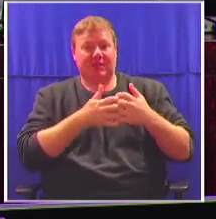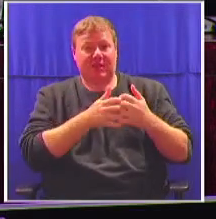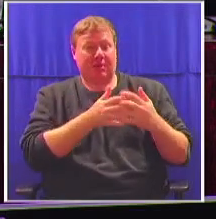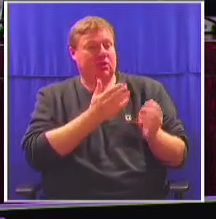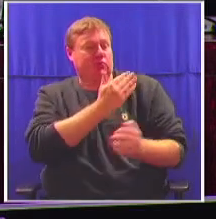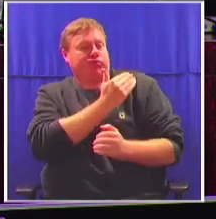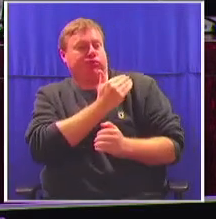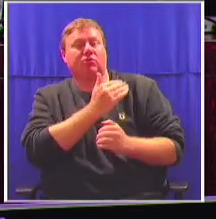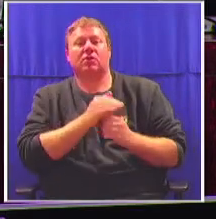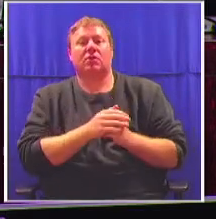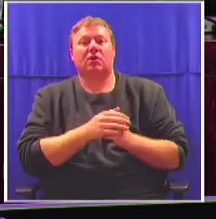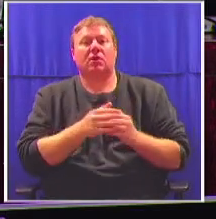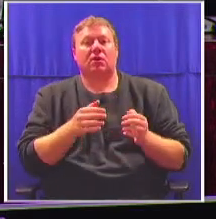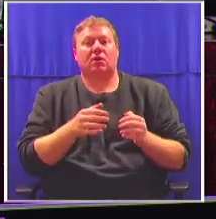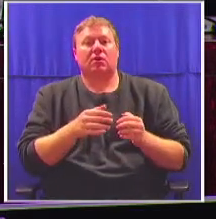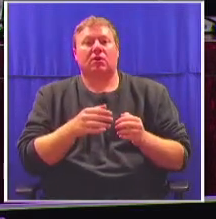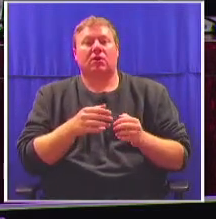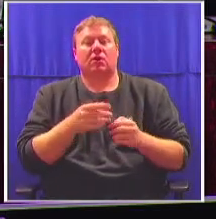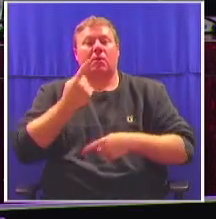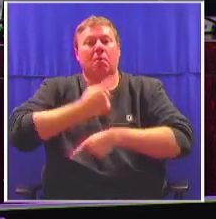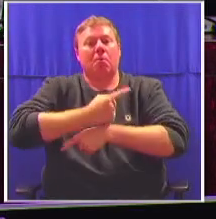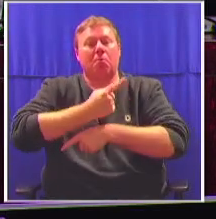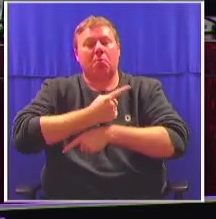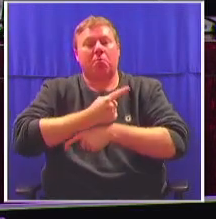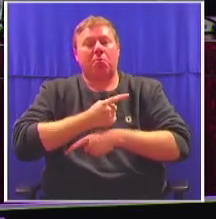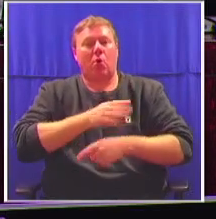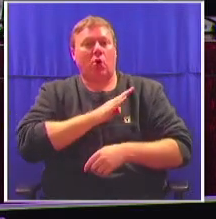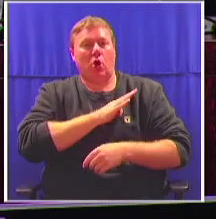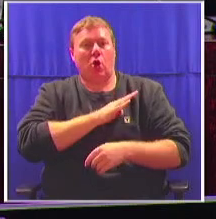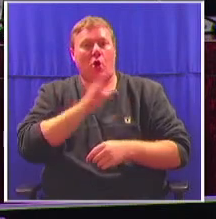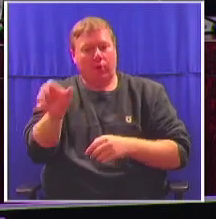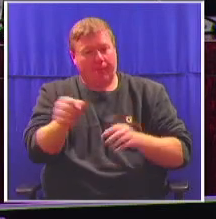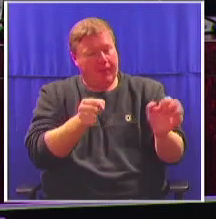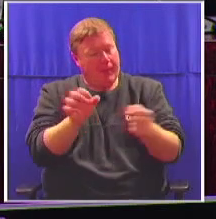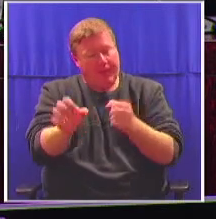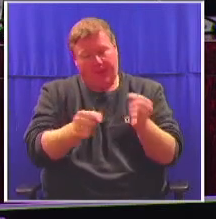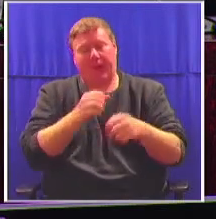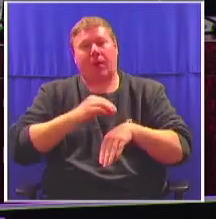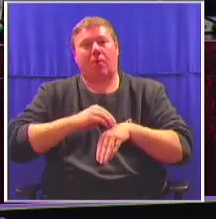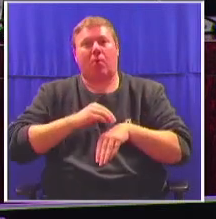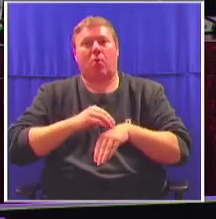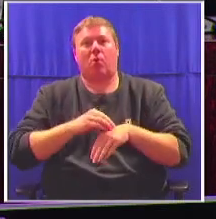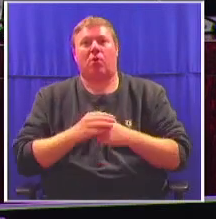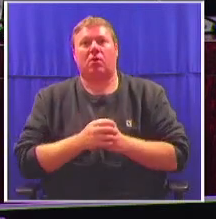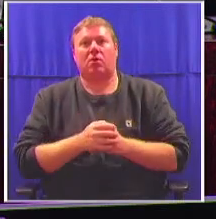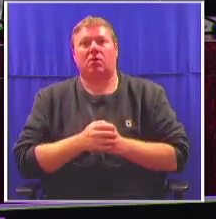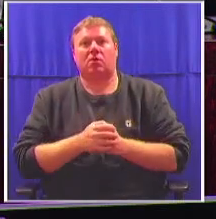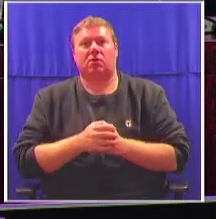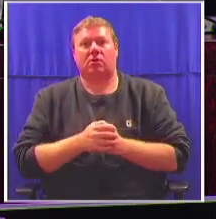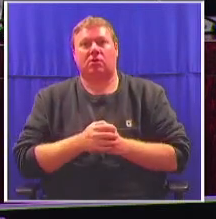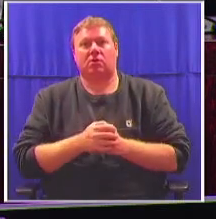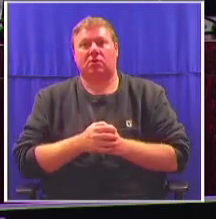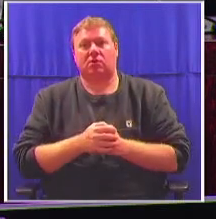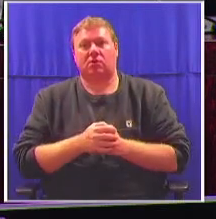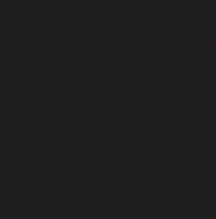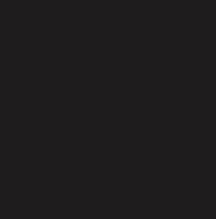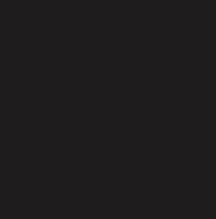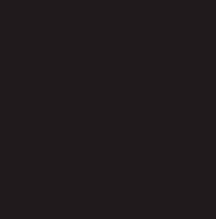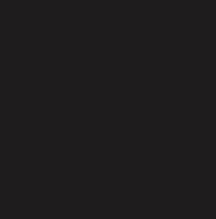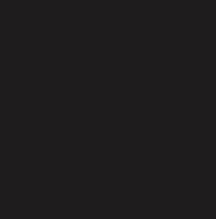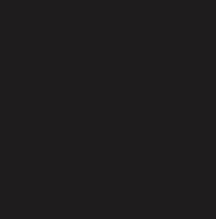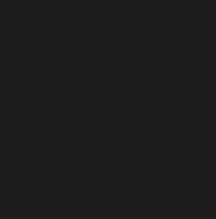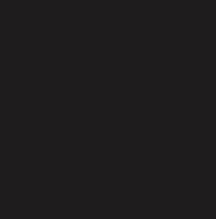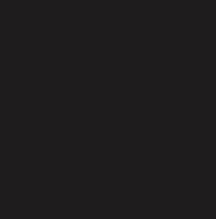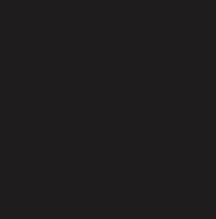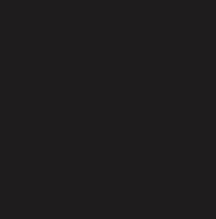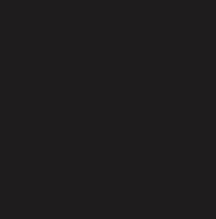recruiting additional border guards, and work is underway to establish one-stop border posts at the